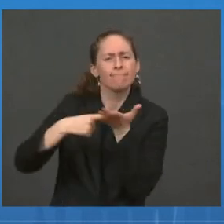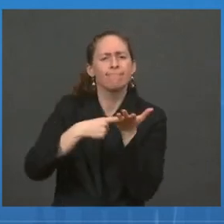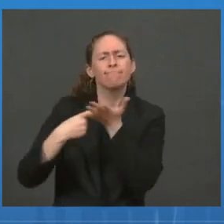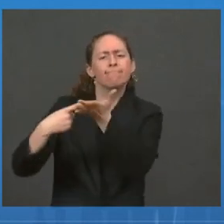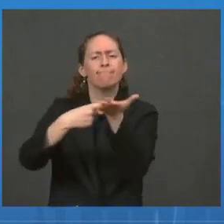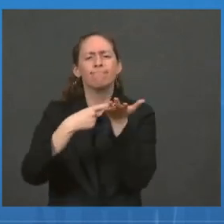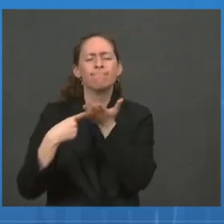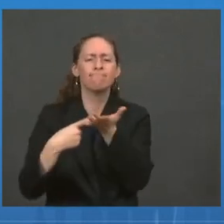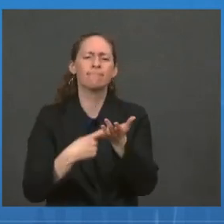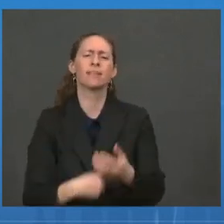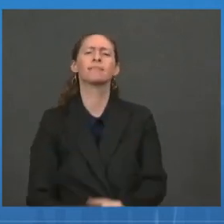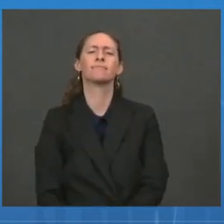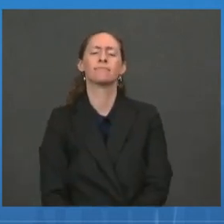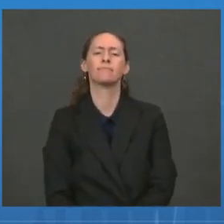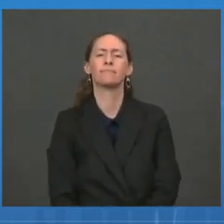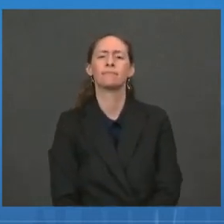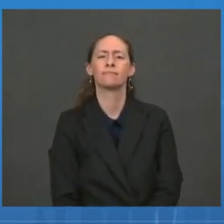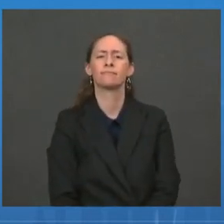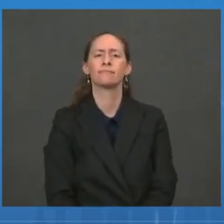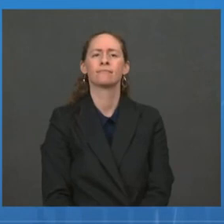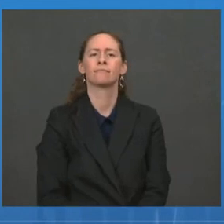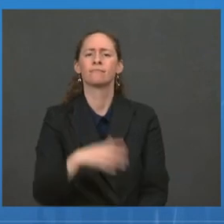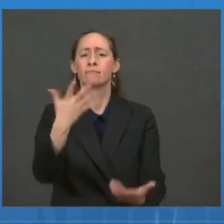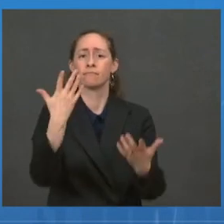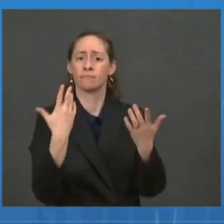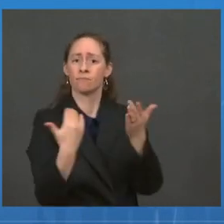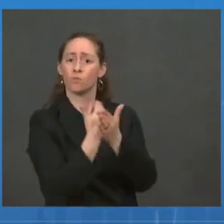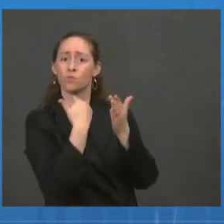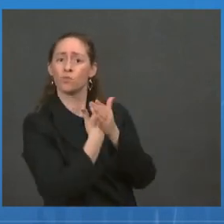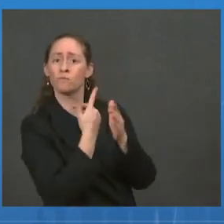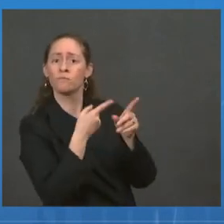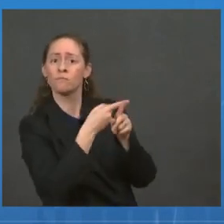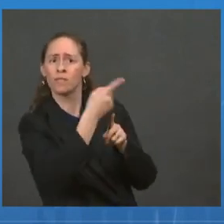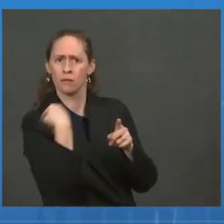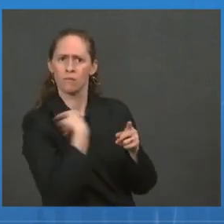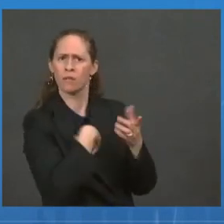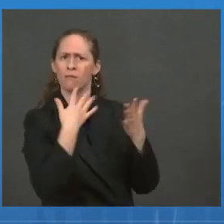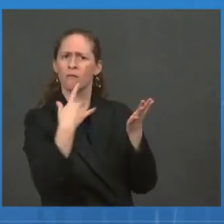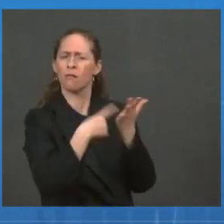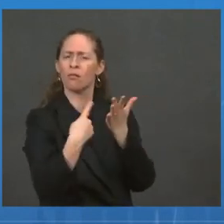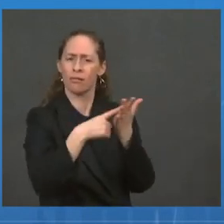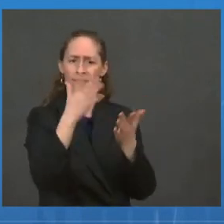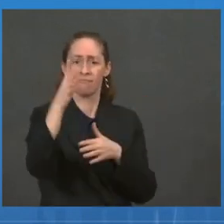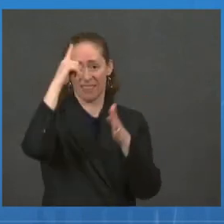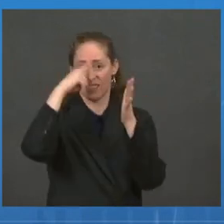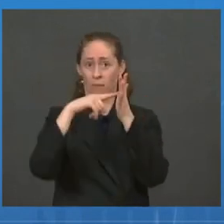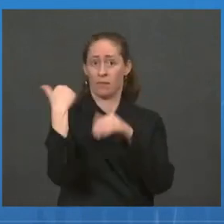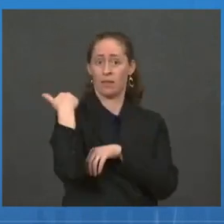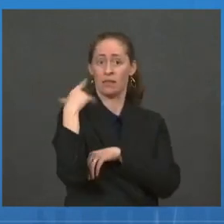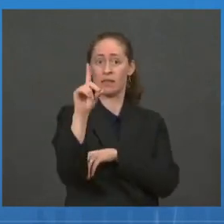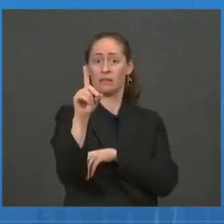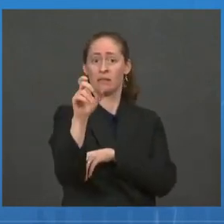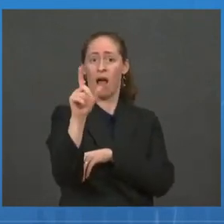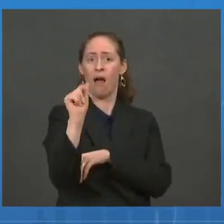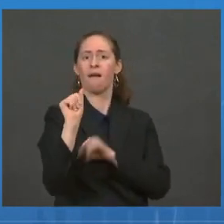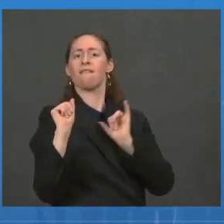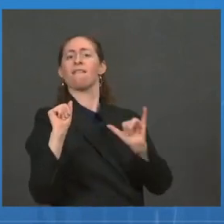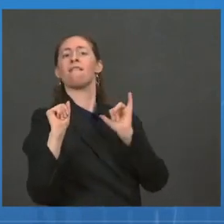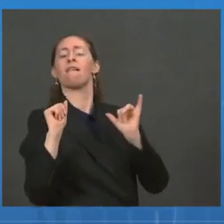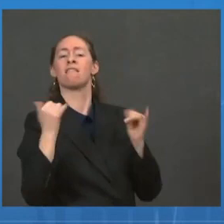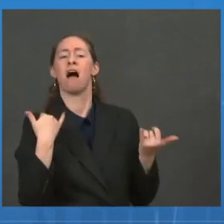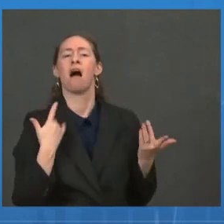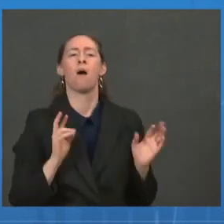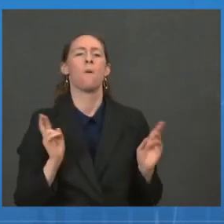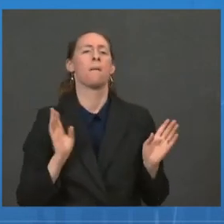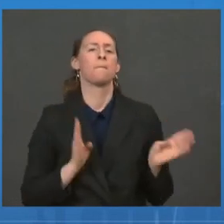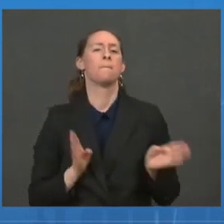a unique experience in planning preparing and strategically responding to new variants as they emerge we have the tools and